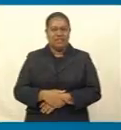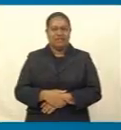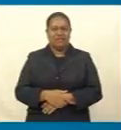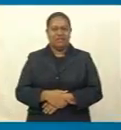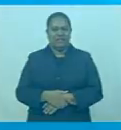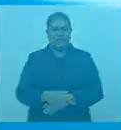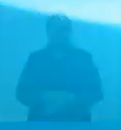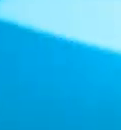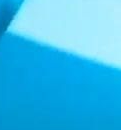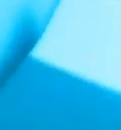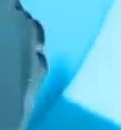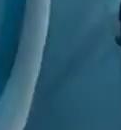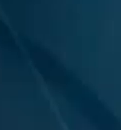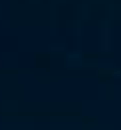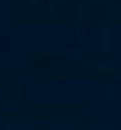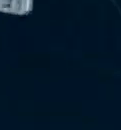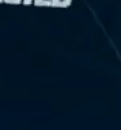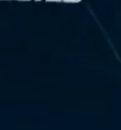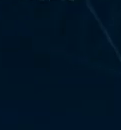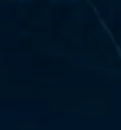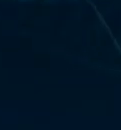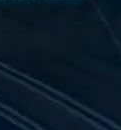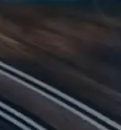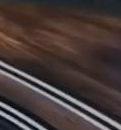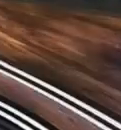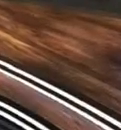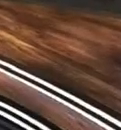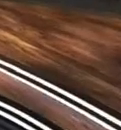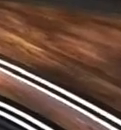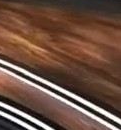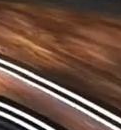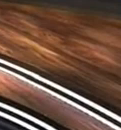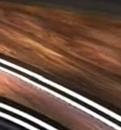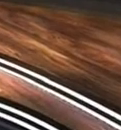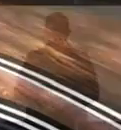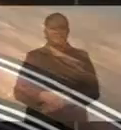From the studios of FBC Suva, Atera Lendua.